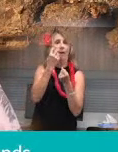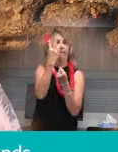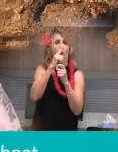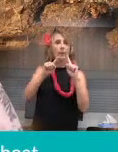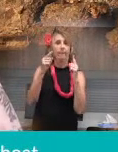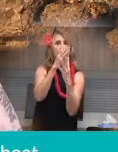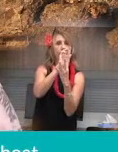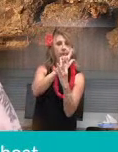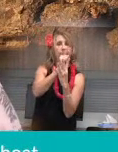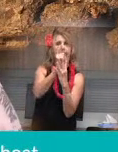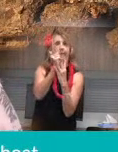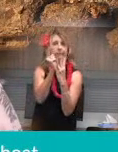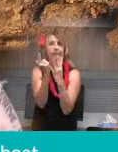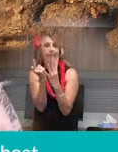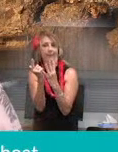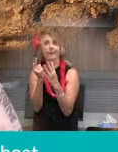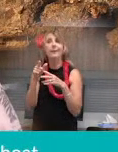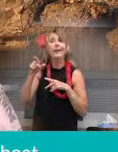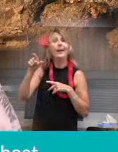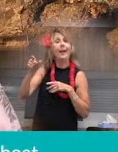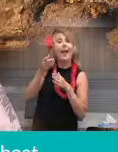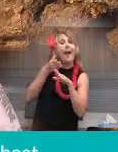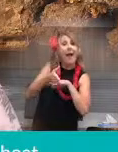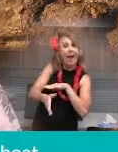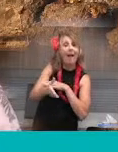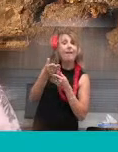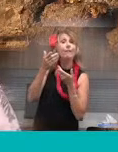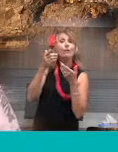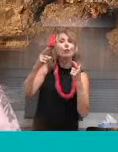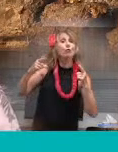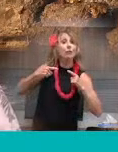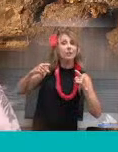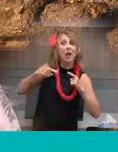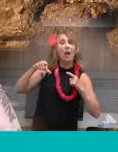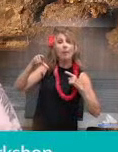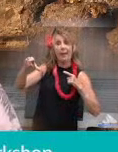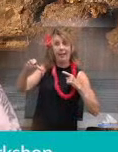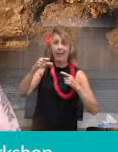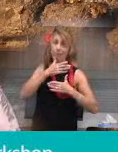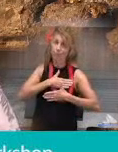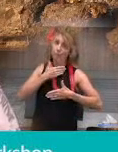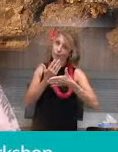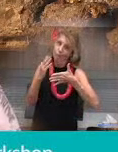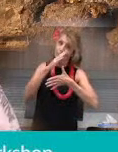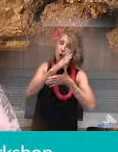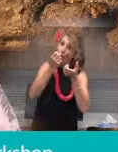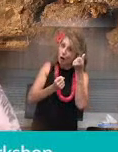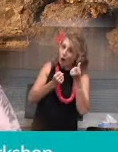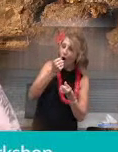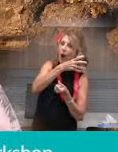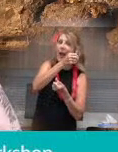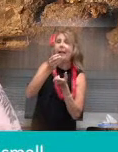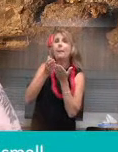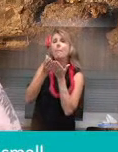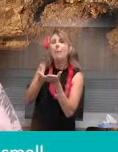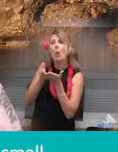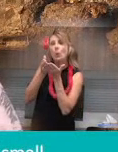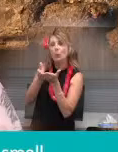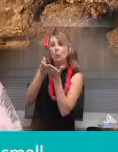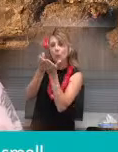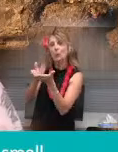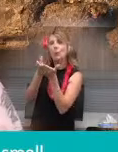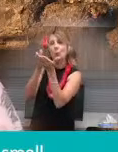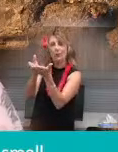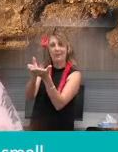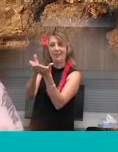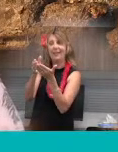friends, his bucket list includes car and boat cruises. He also plans to build a small workshop where he can work